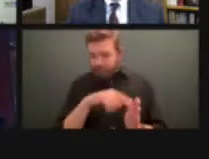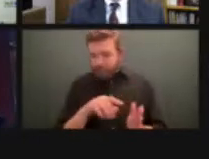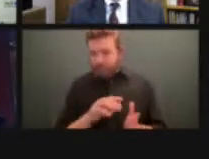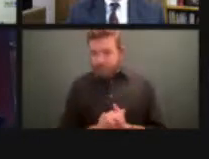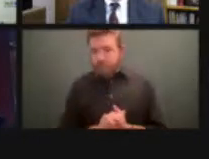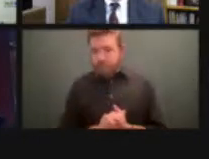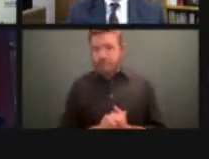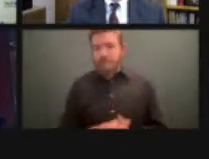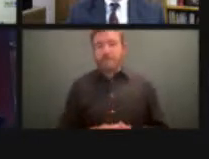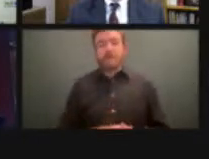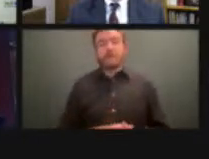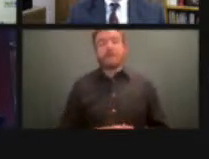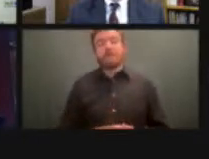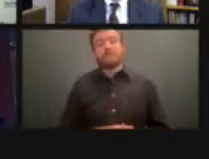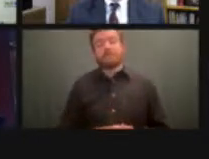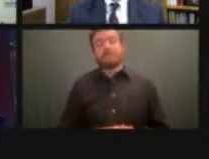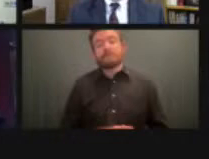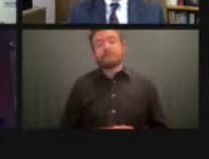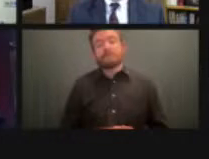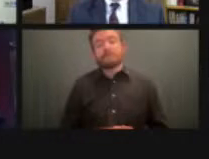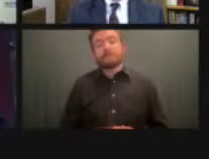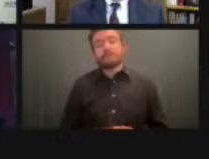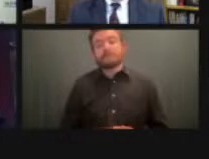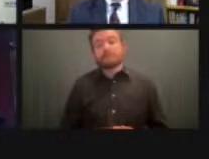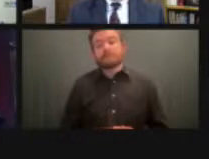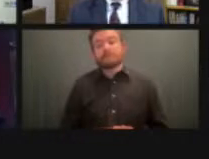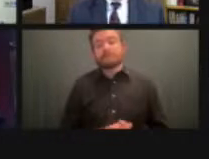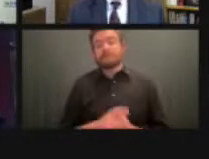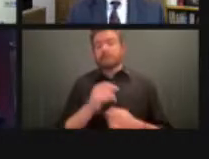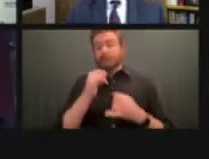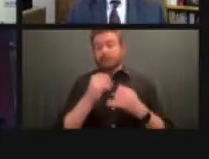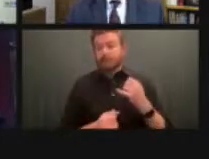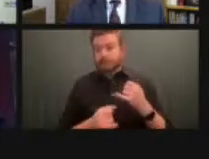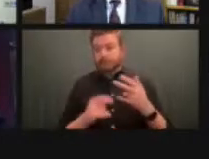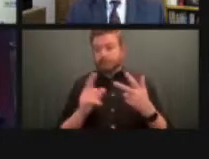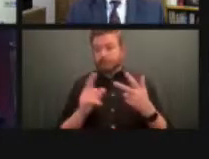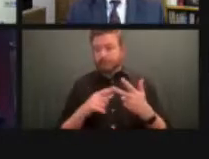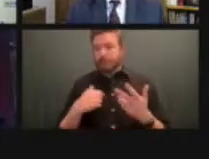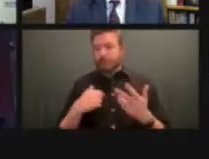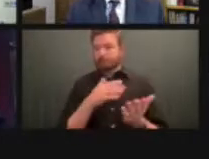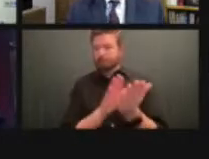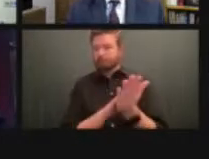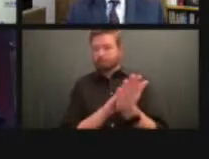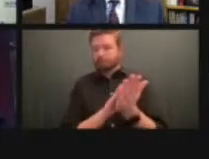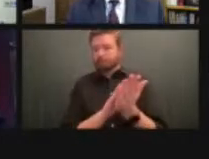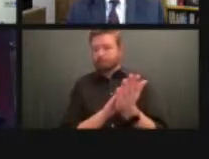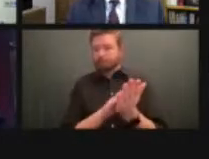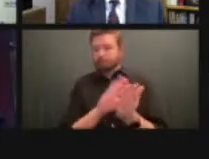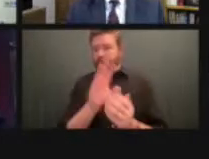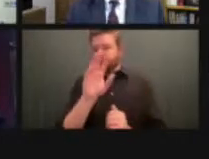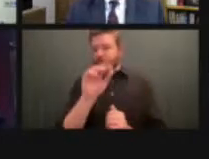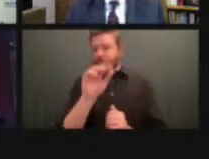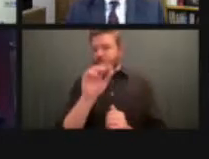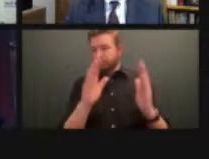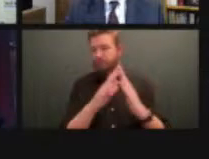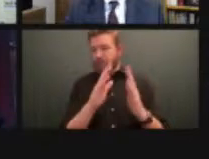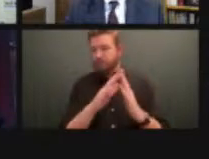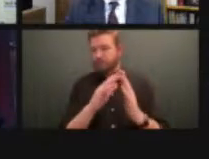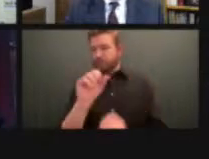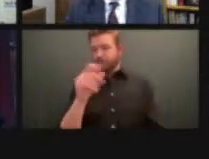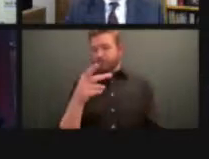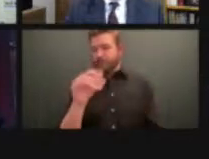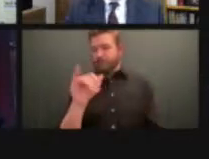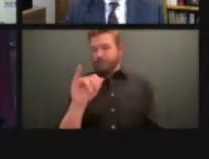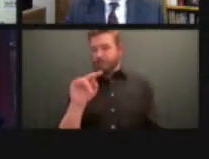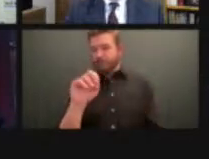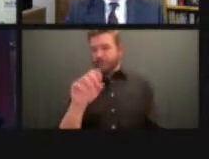Finally, for today, let's give a quick shout out to Warren-based Spinelli Financial Advisors, another of the small businesses that has